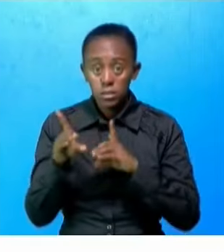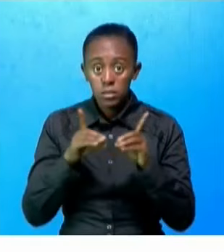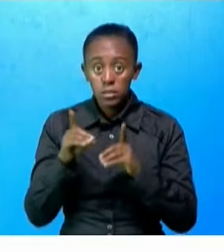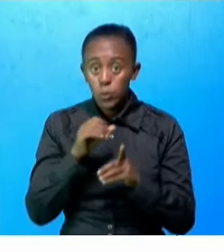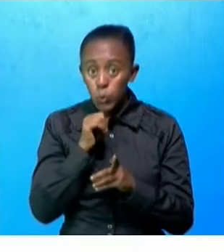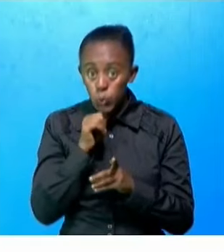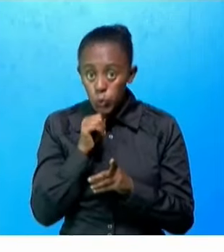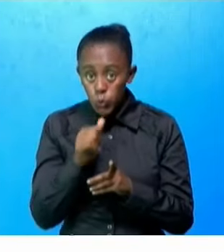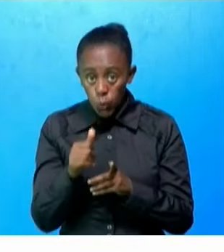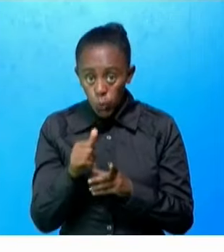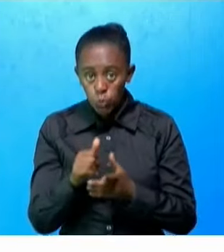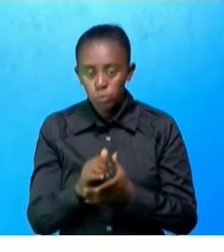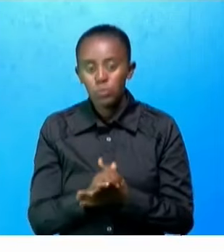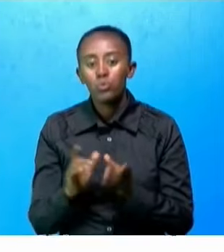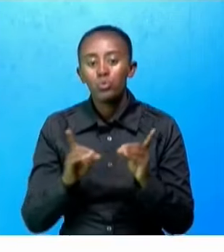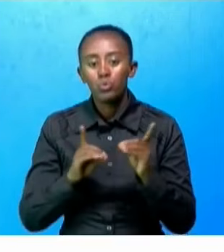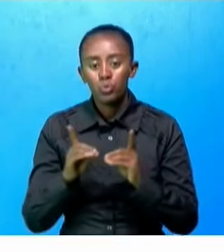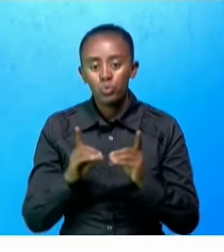Don't do